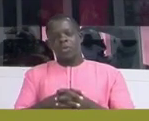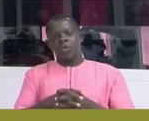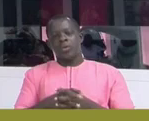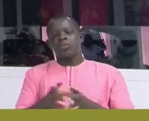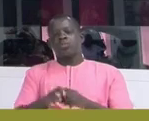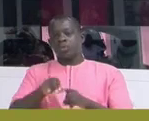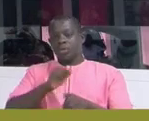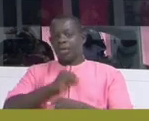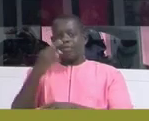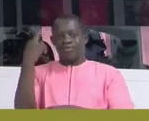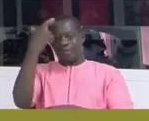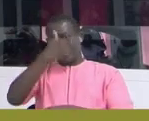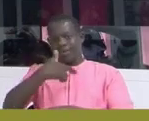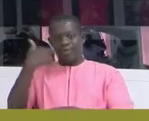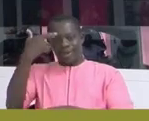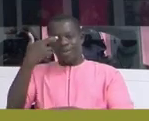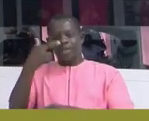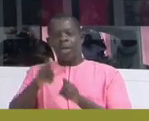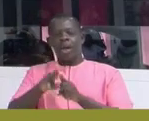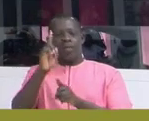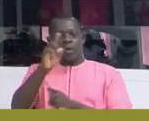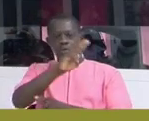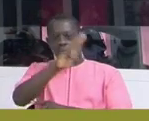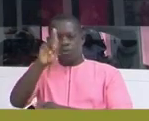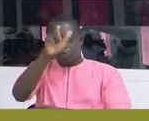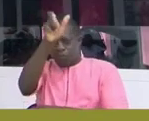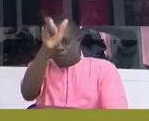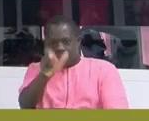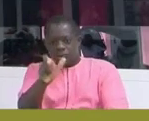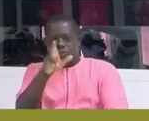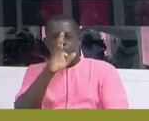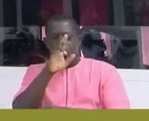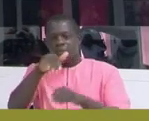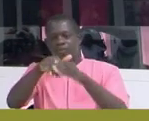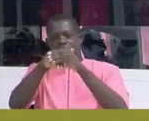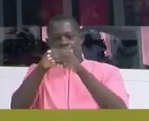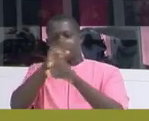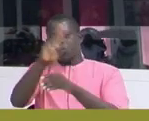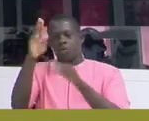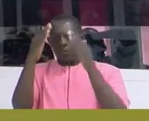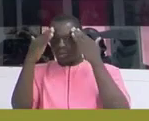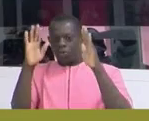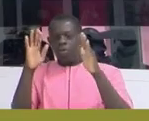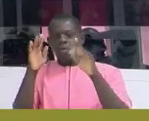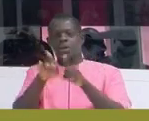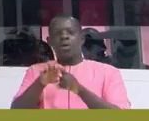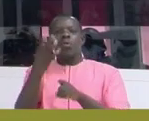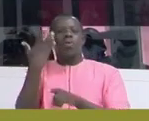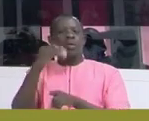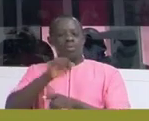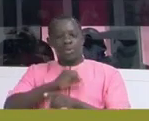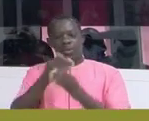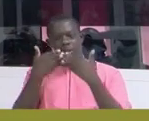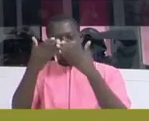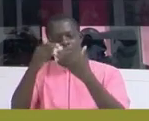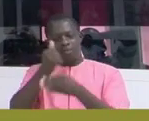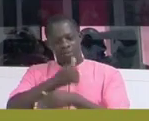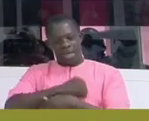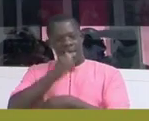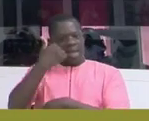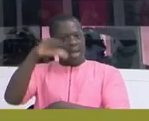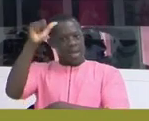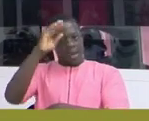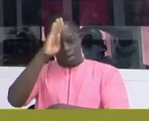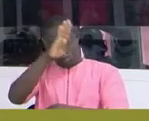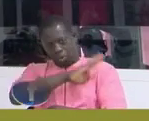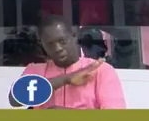knew. He did not he could recognize his face but he did not know him as one would know a friend. He said